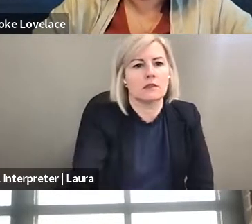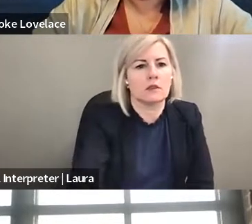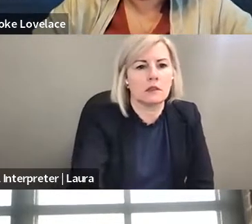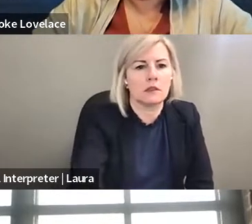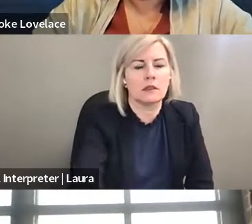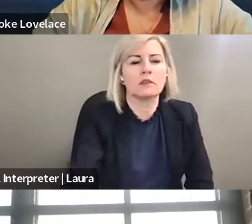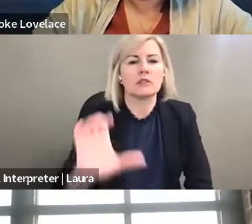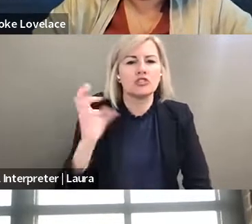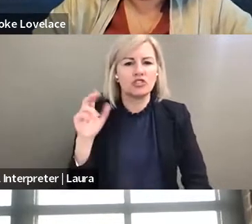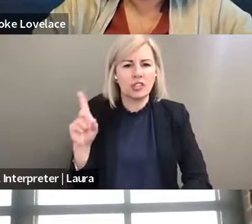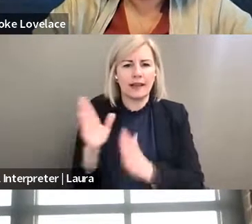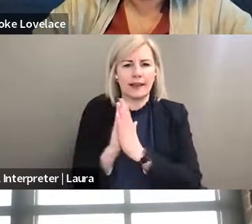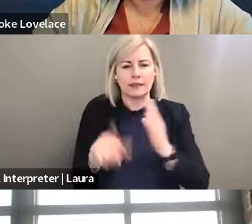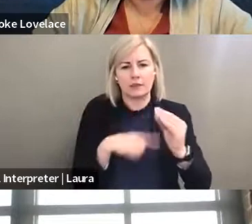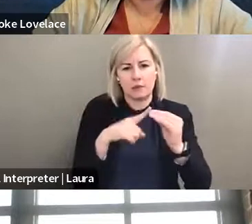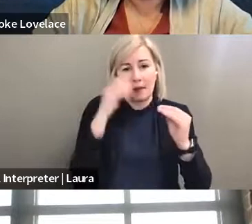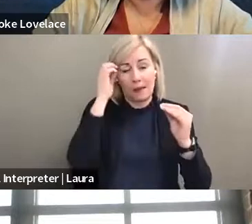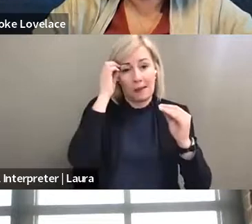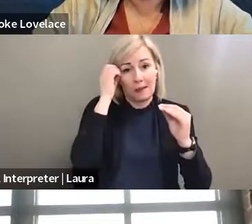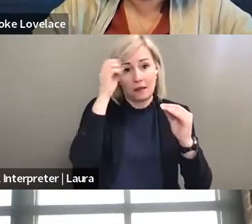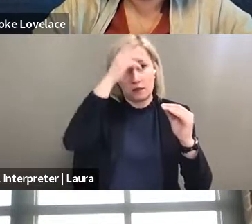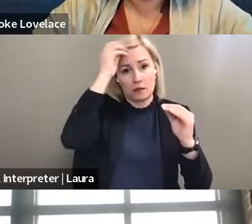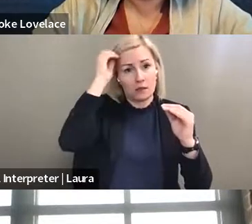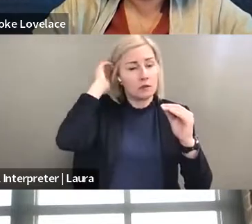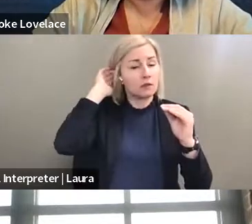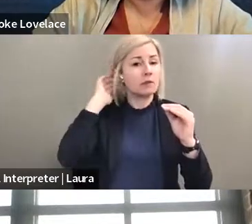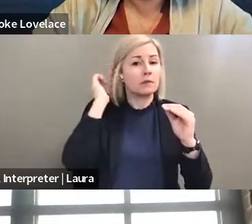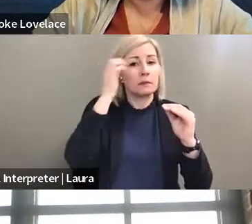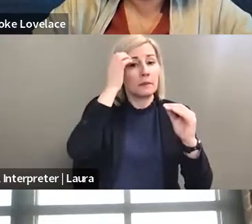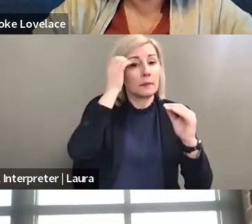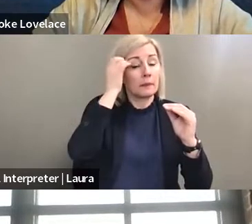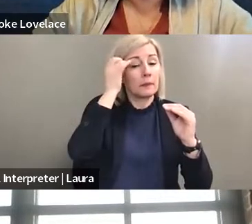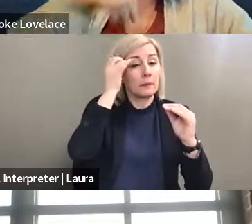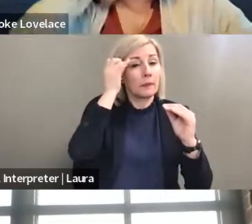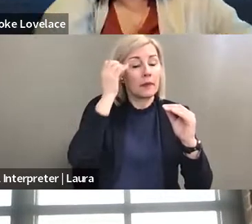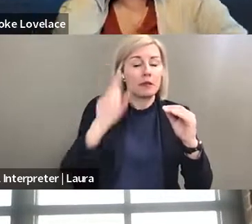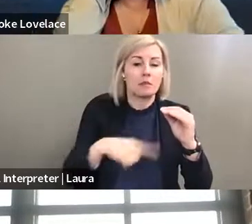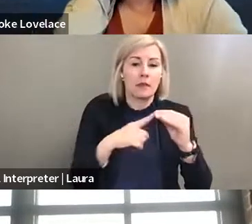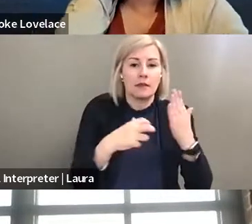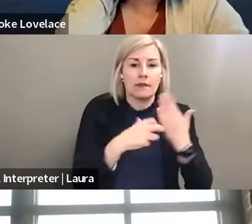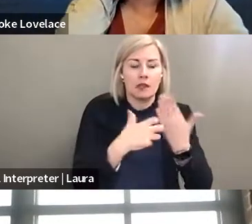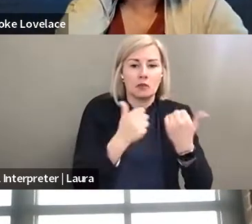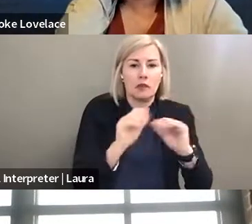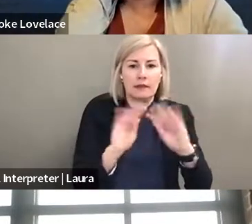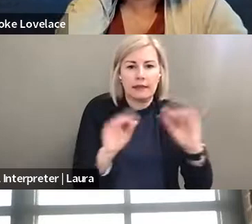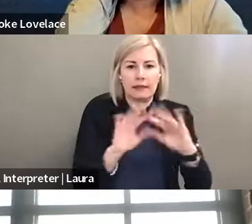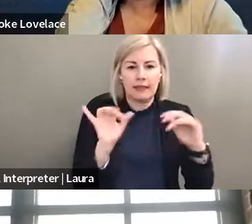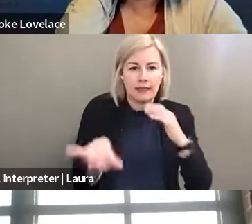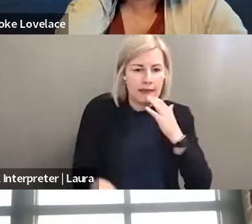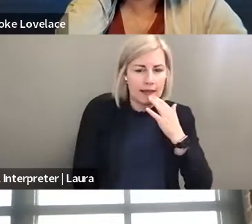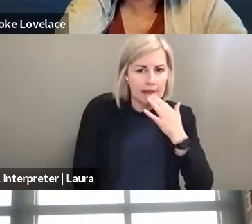Chad asked a question earlier about, and he can speak to, he asked a question earlier about the voucher system, and I tried to clarify that there. And